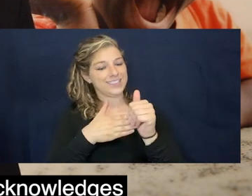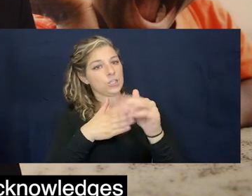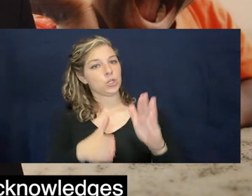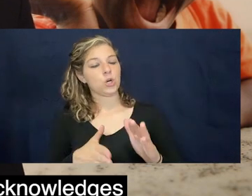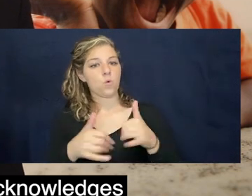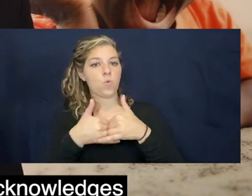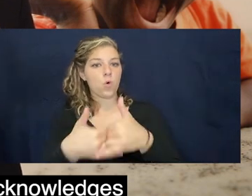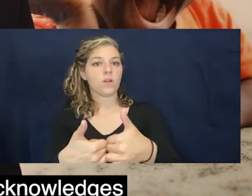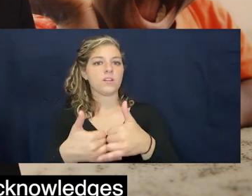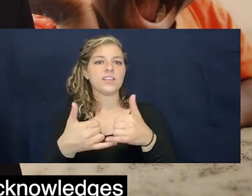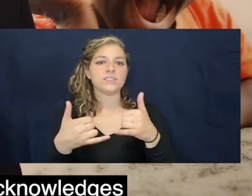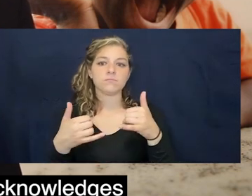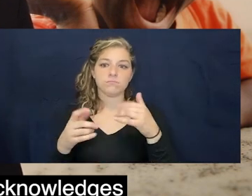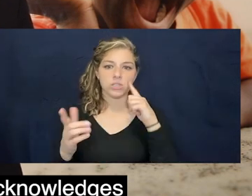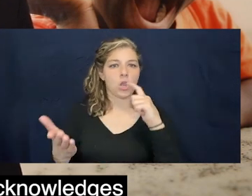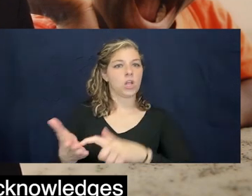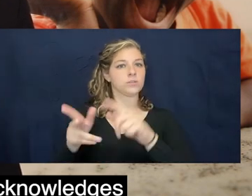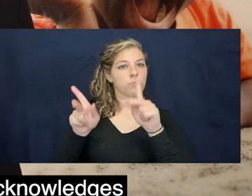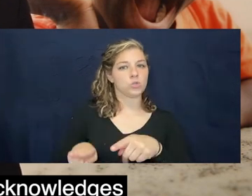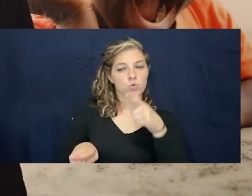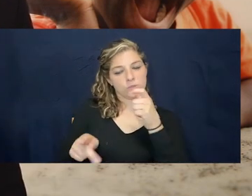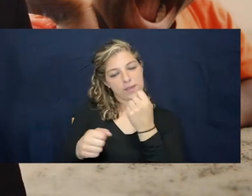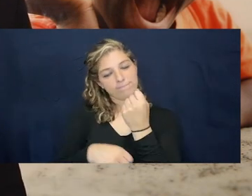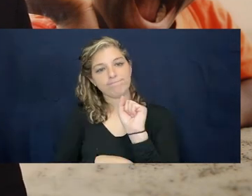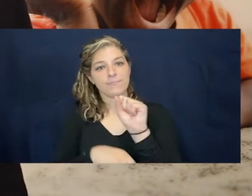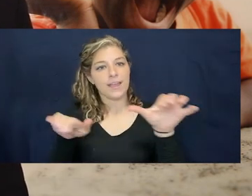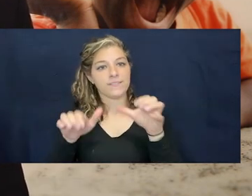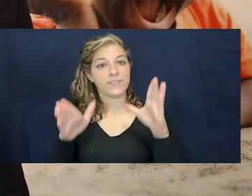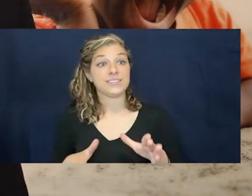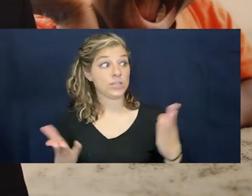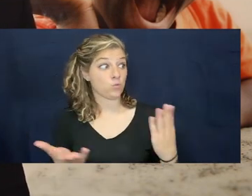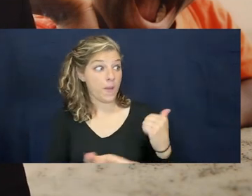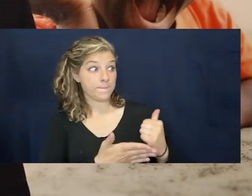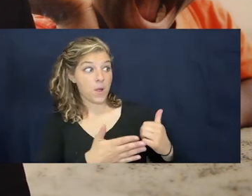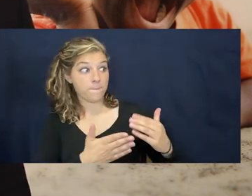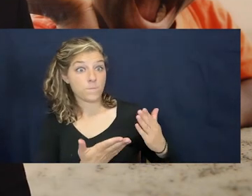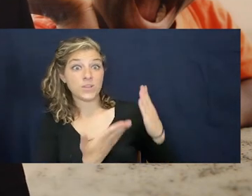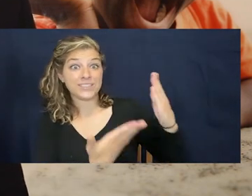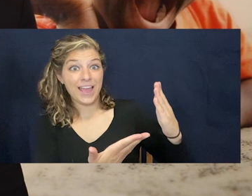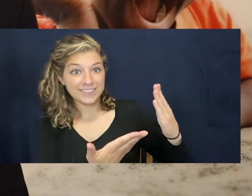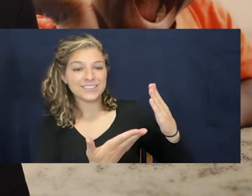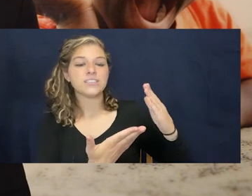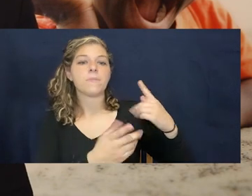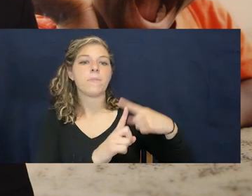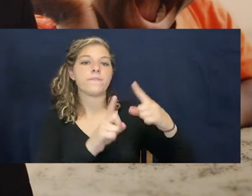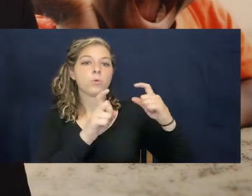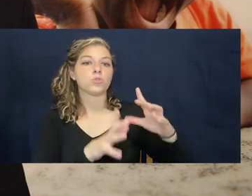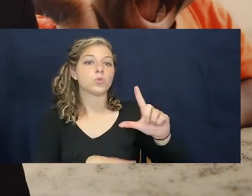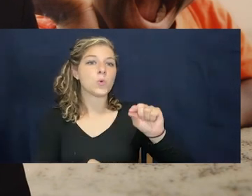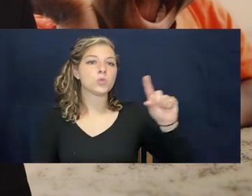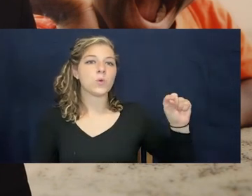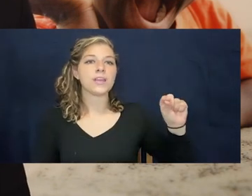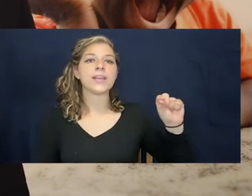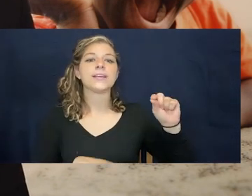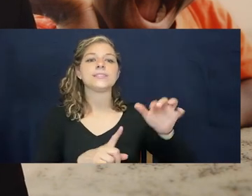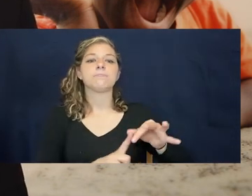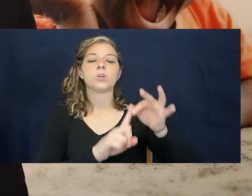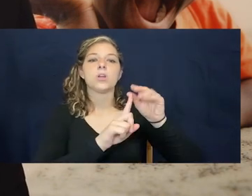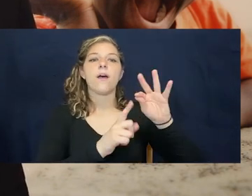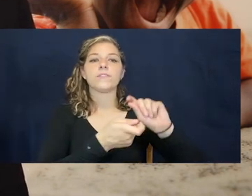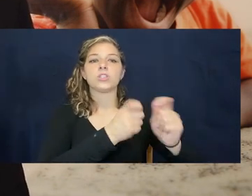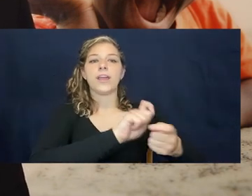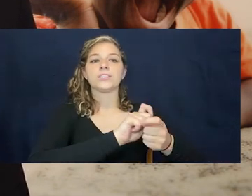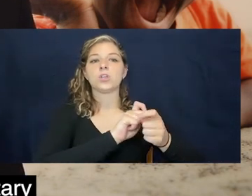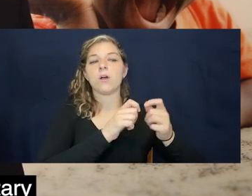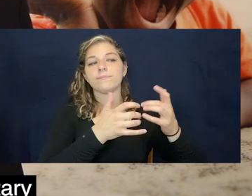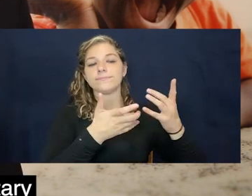this generation of emblazoned activists. And here to help us present the award is Positive Exposure's 2020 Spirit of Change